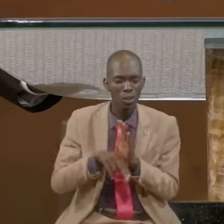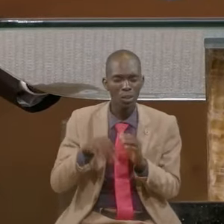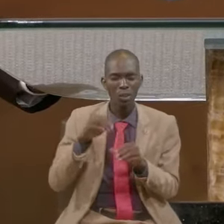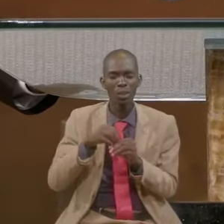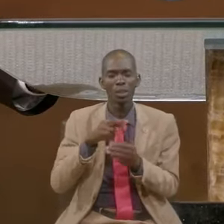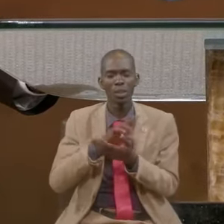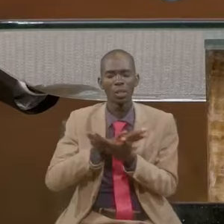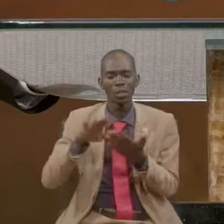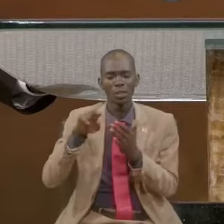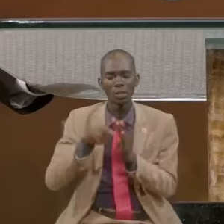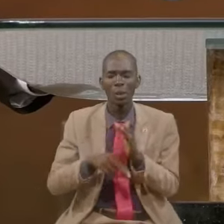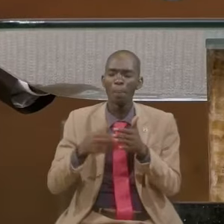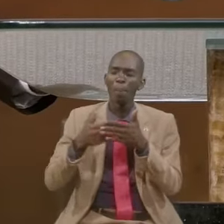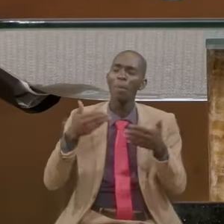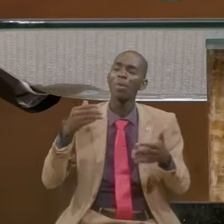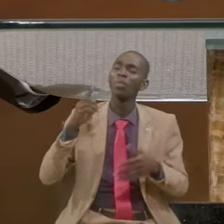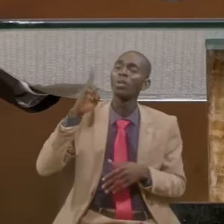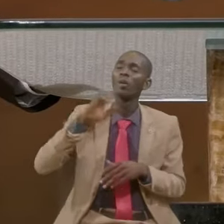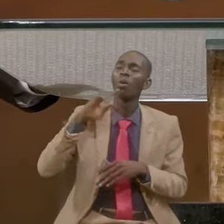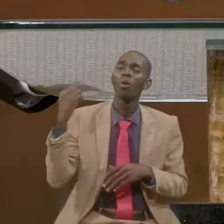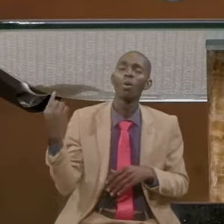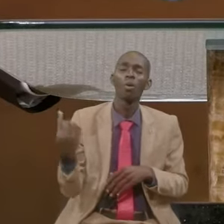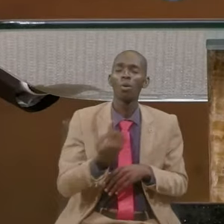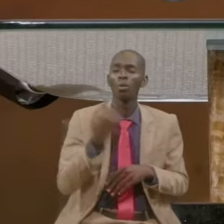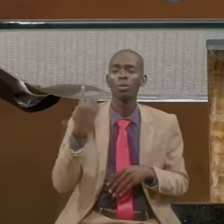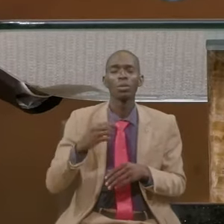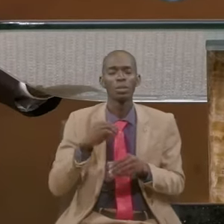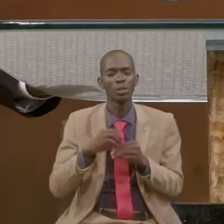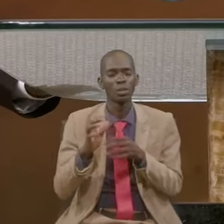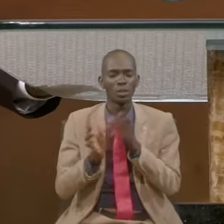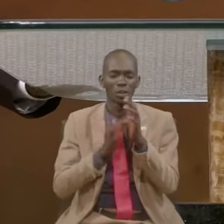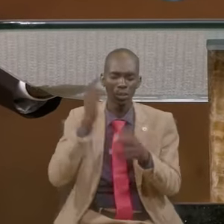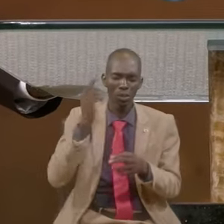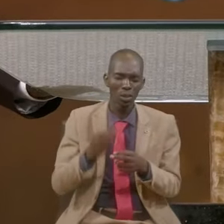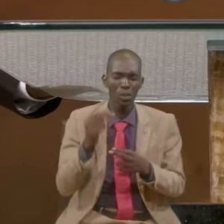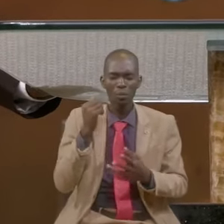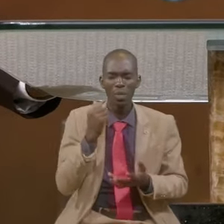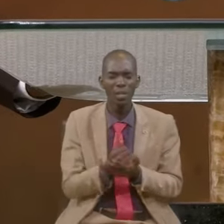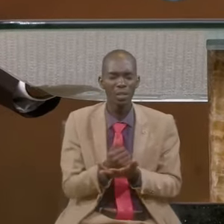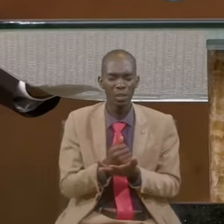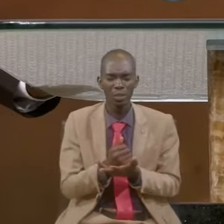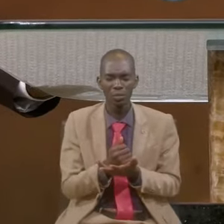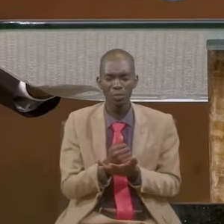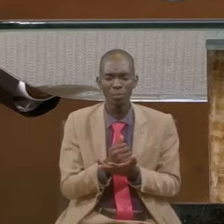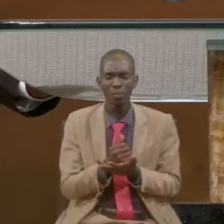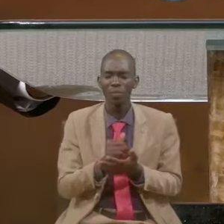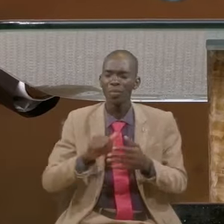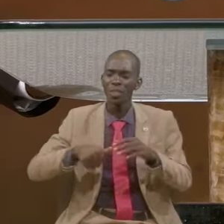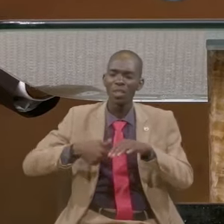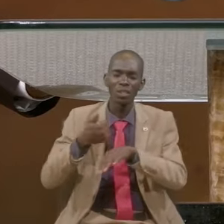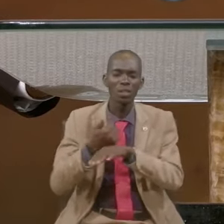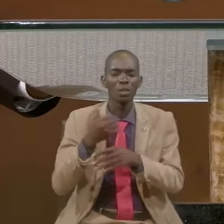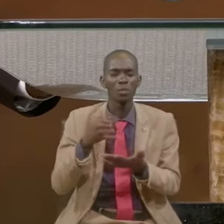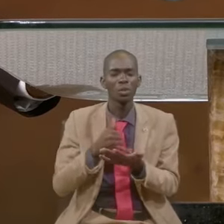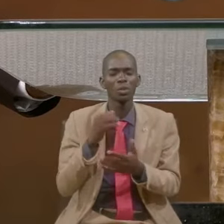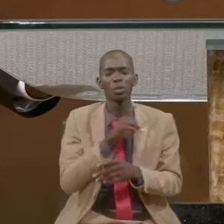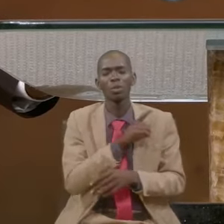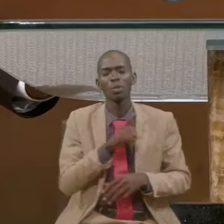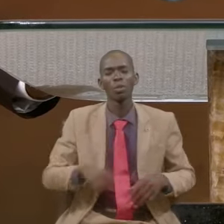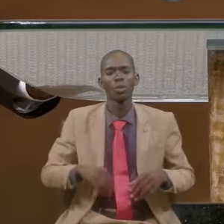righteousness, before you all the days of our lives in Jesus' name. Confirm it, Lord, in every